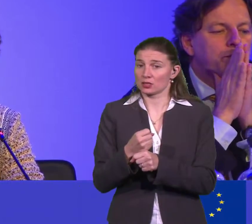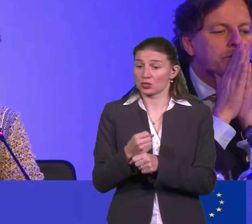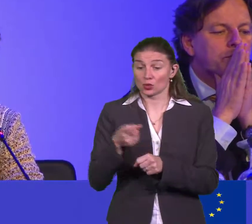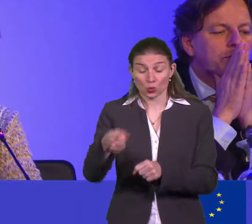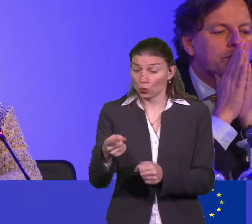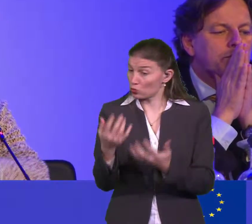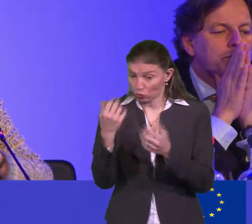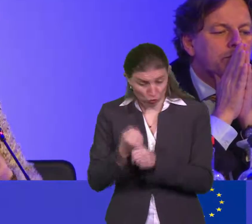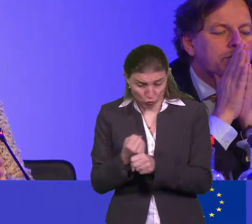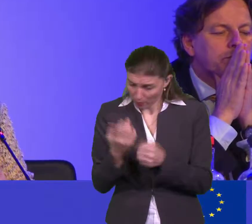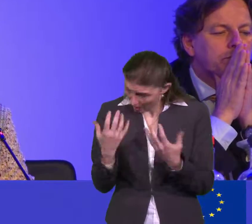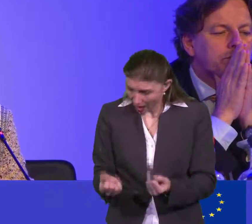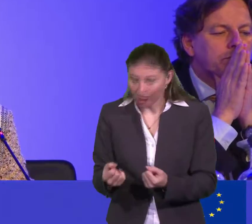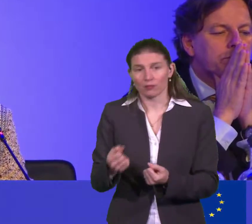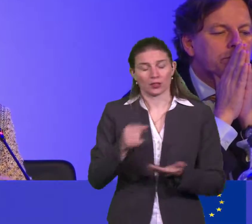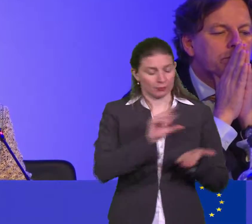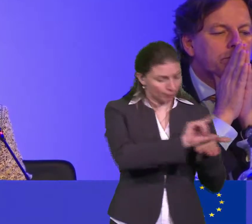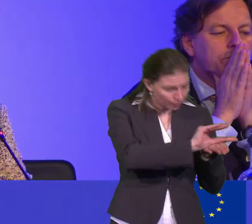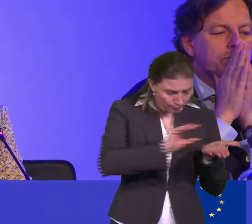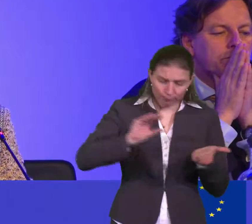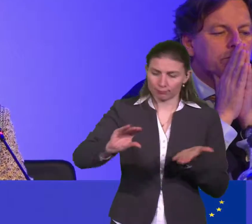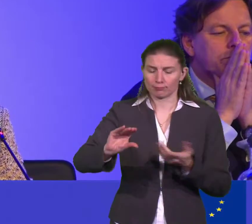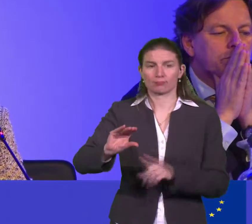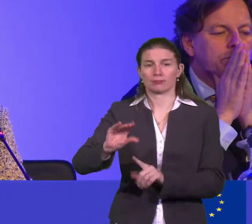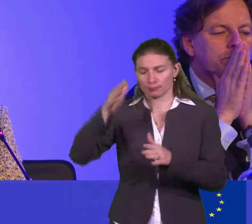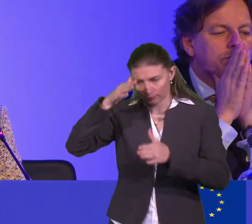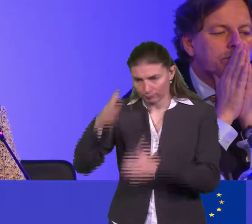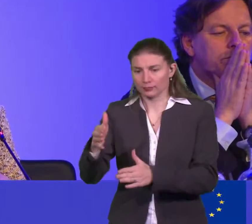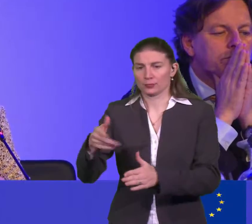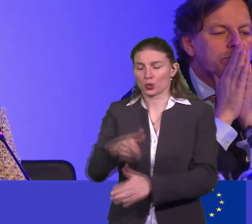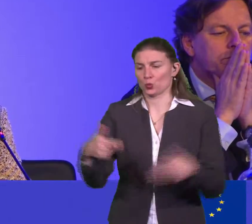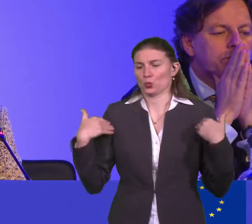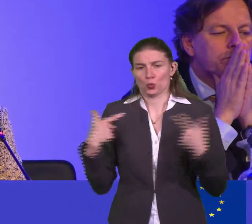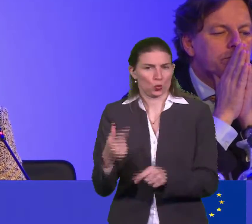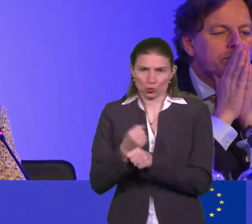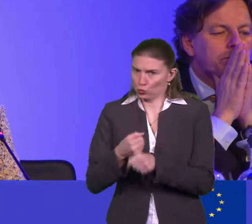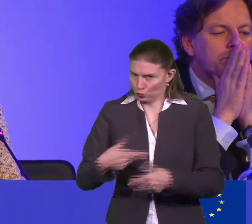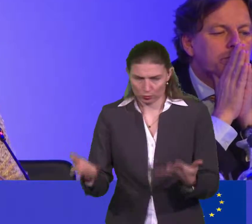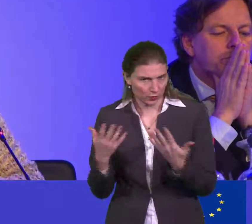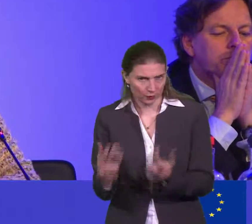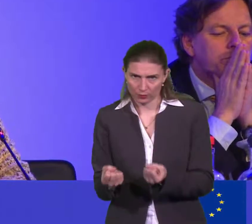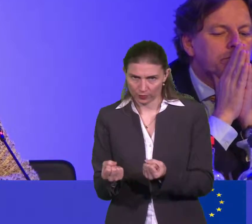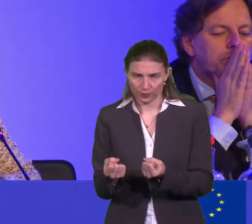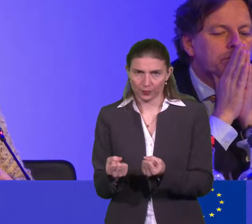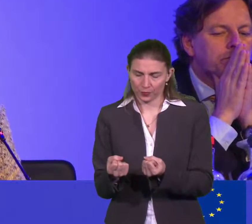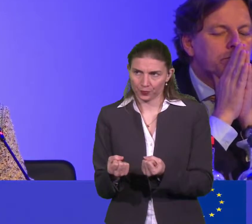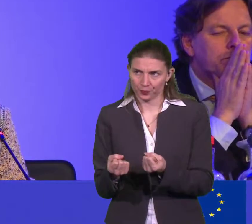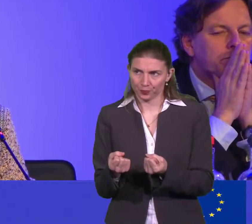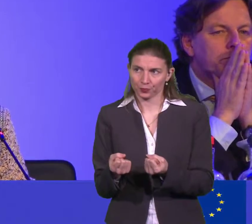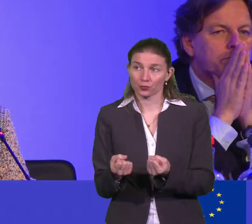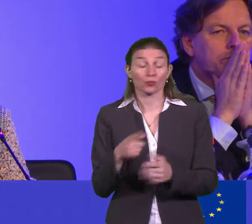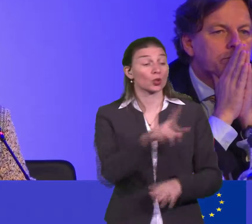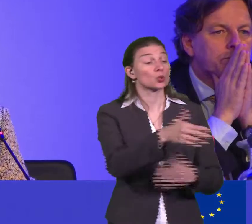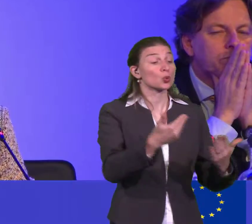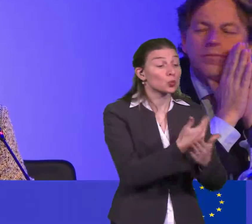We have been very much expanding the funding that comes from the EU budget